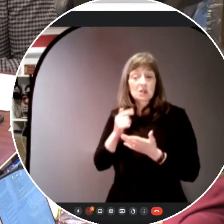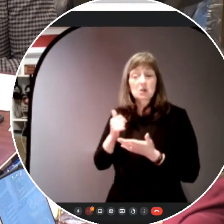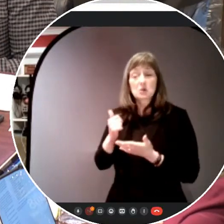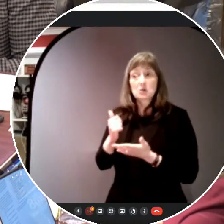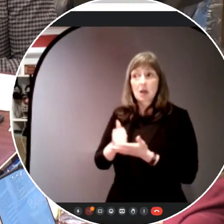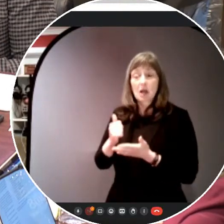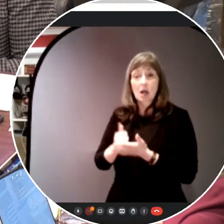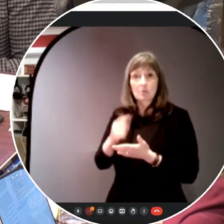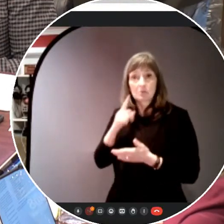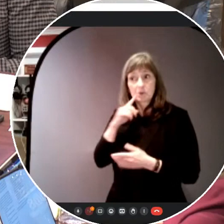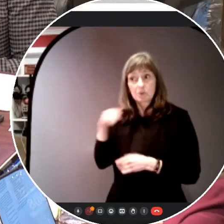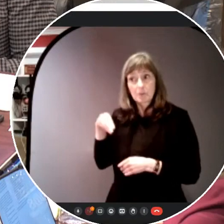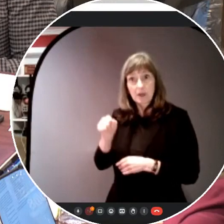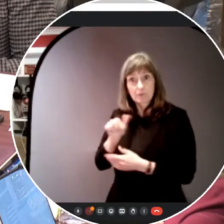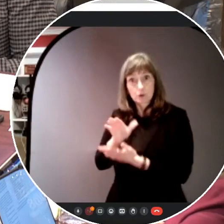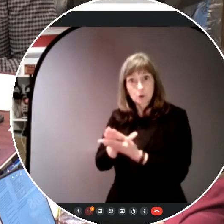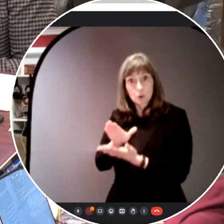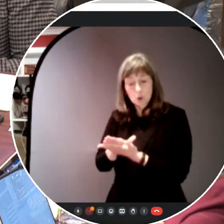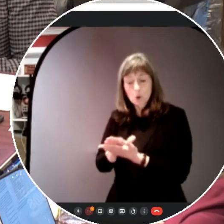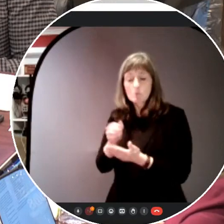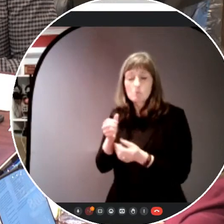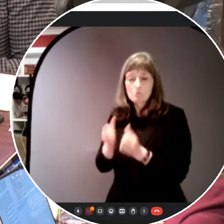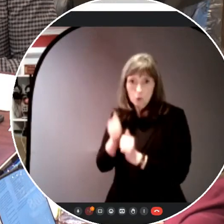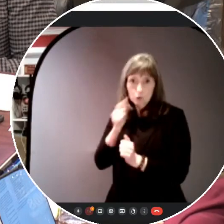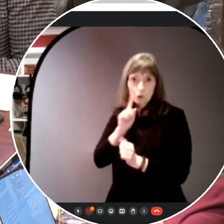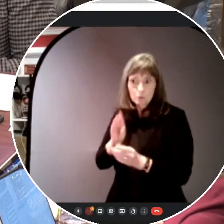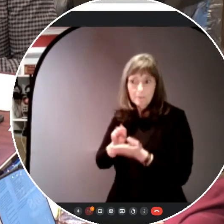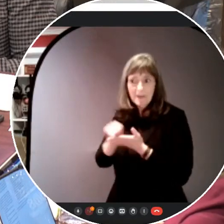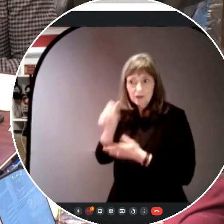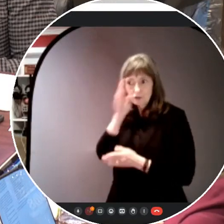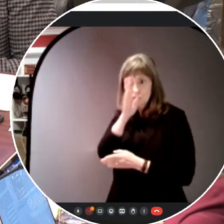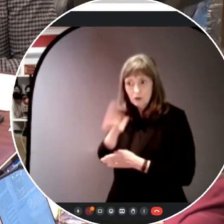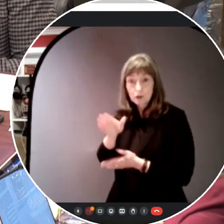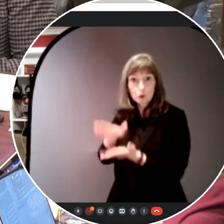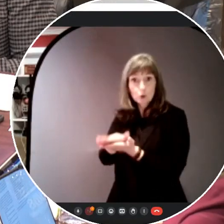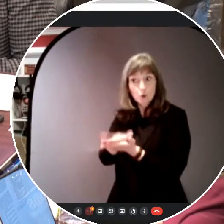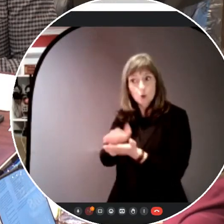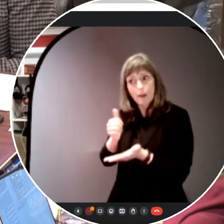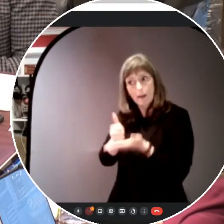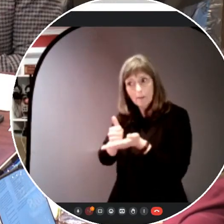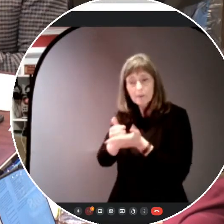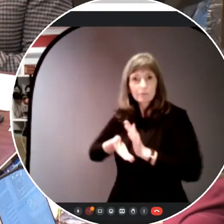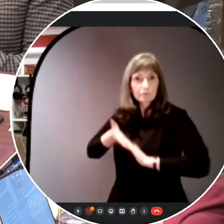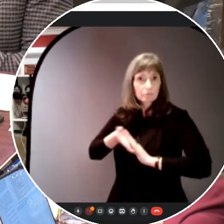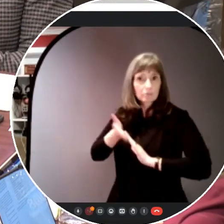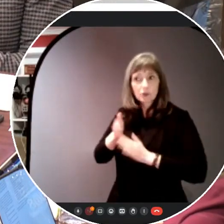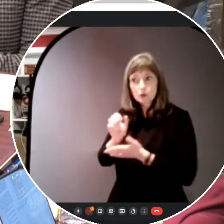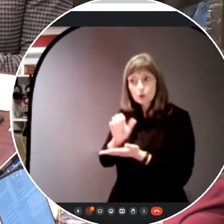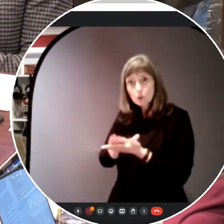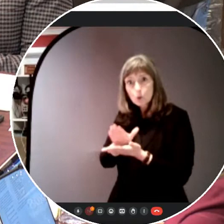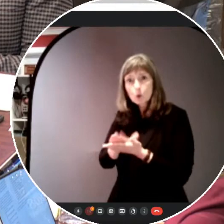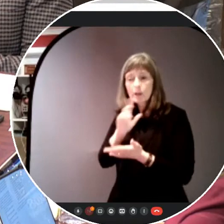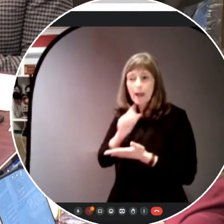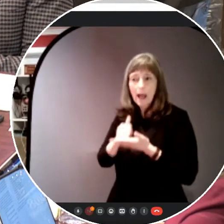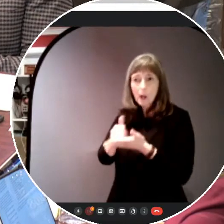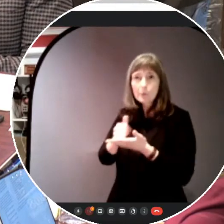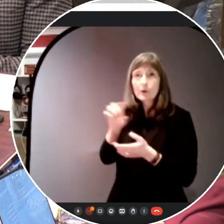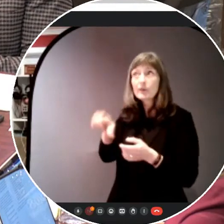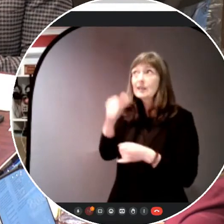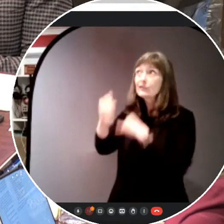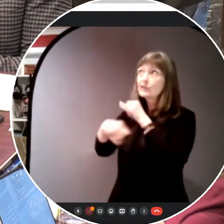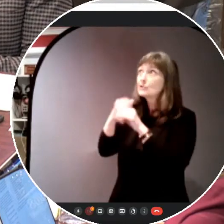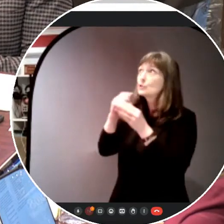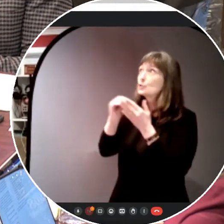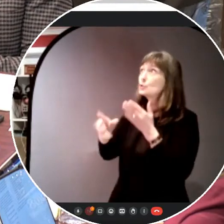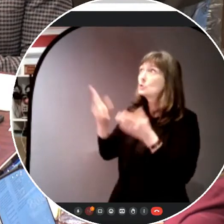of which goes to our schools to help them operate the schools, help them with integrating these students into the schools as they accept